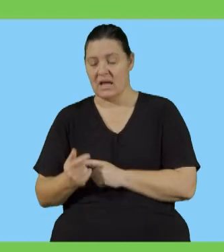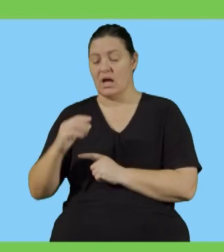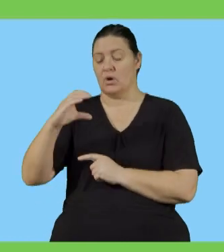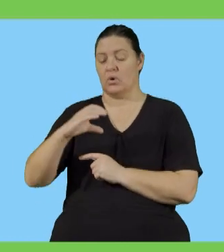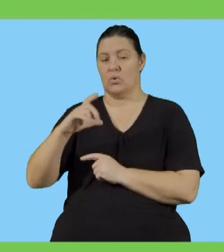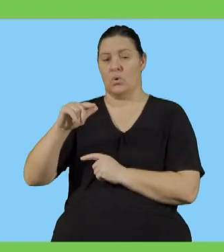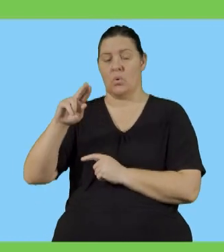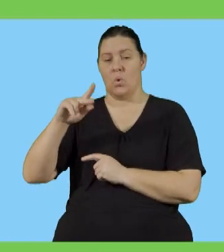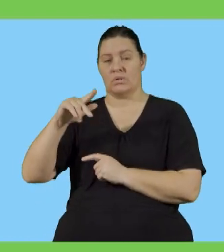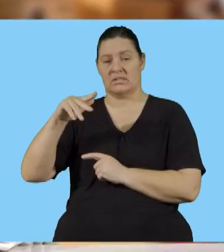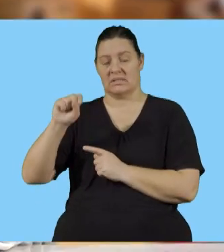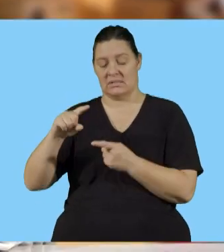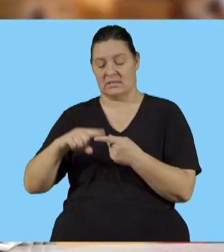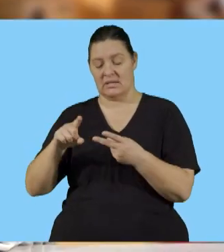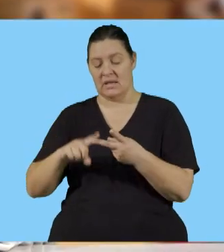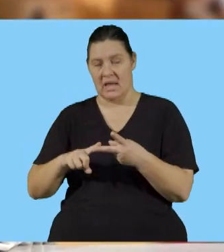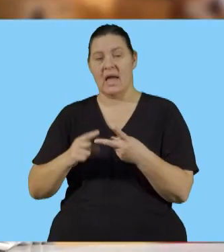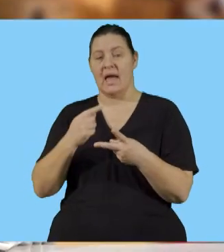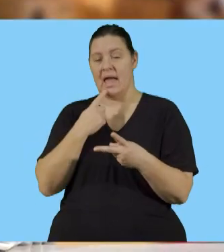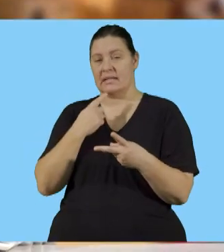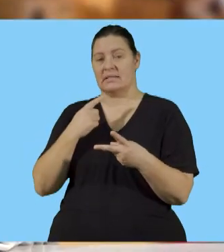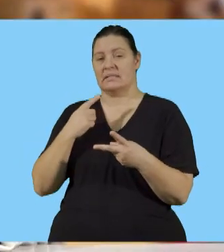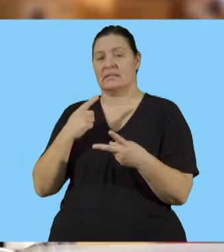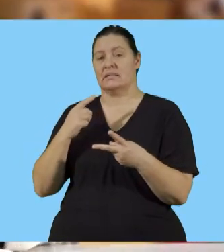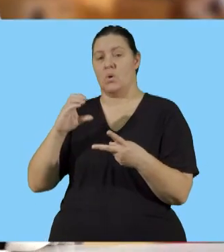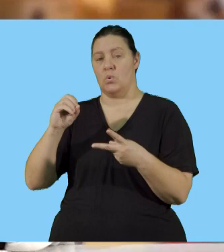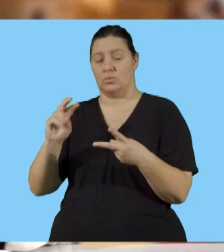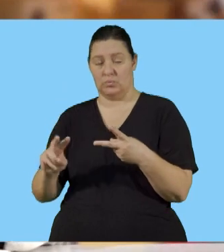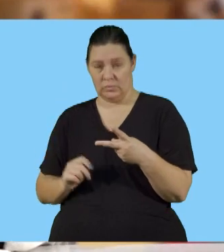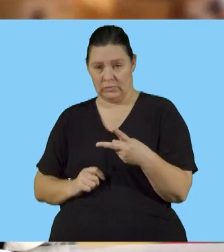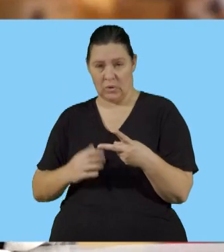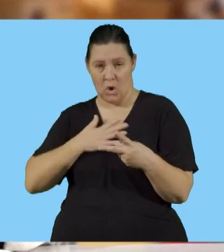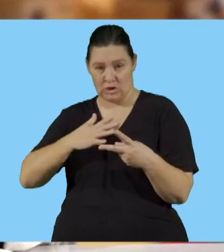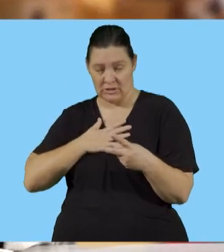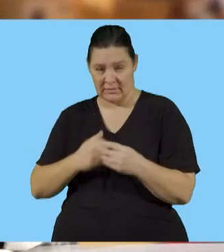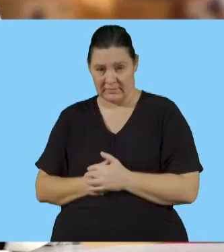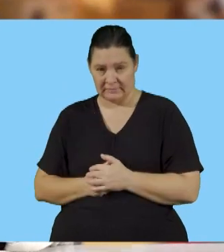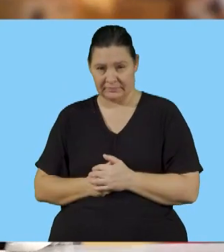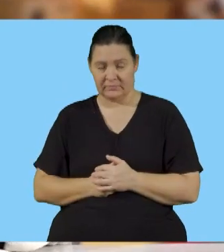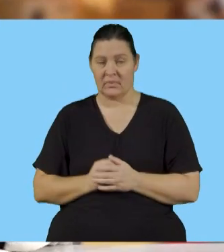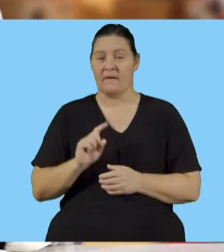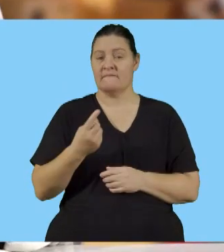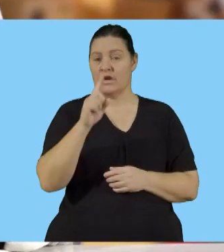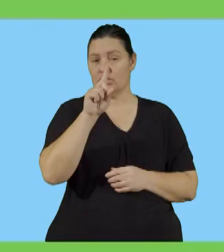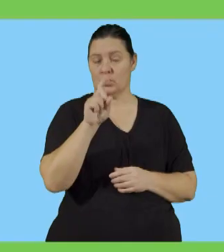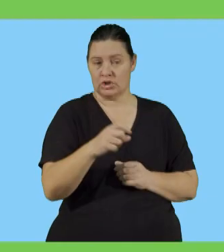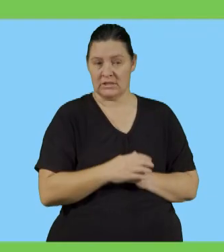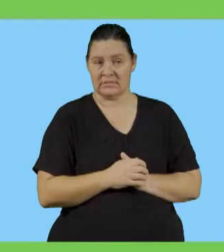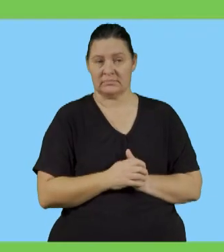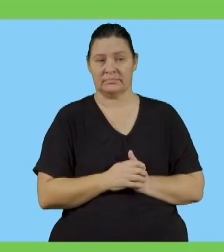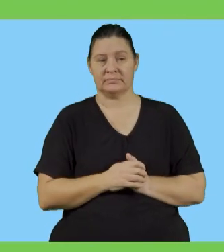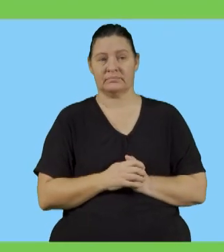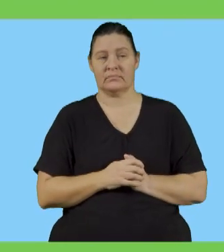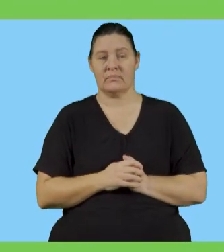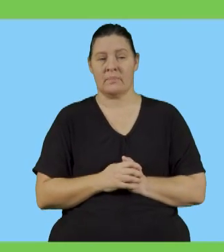and oxygen, which is released into the atmosphere. Now let us look at our questions. The first question we have here